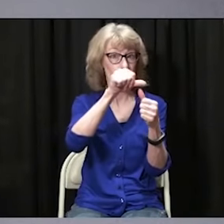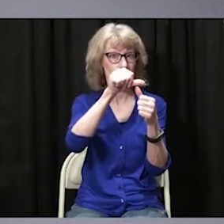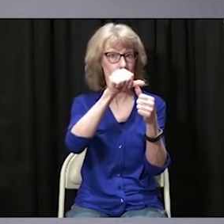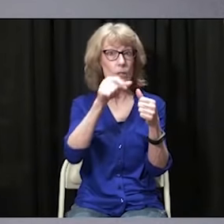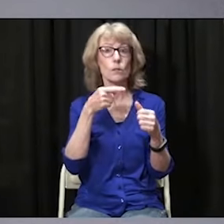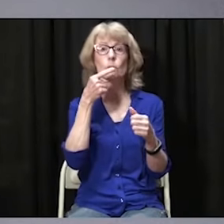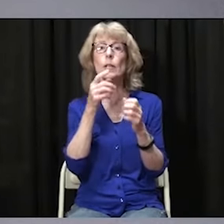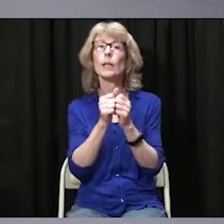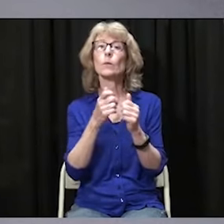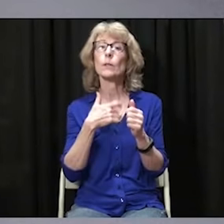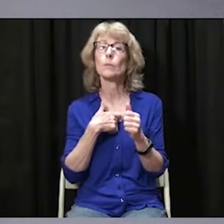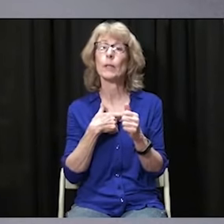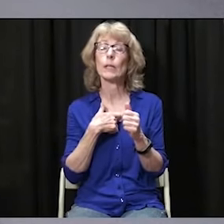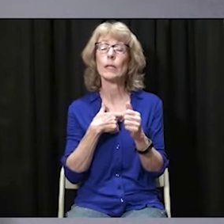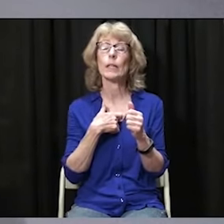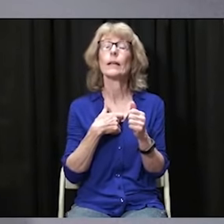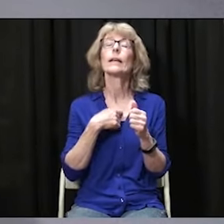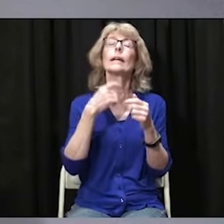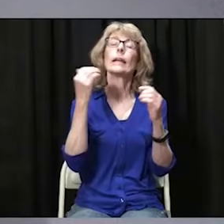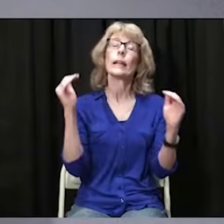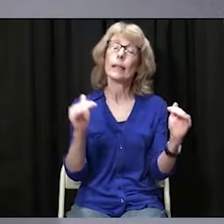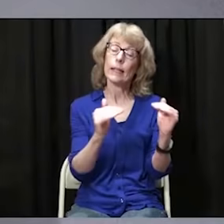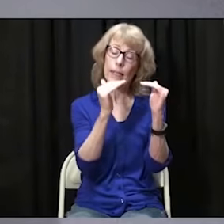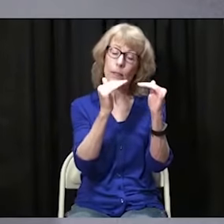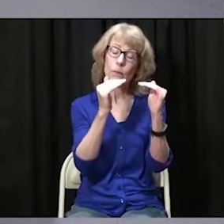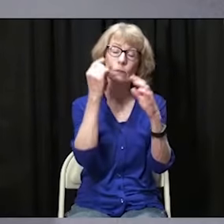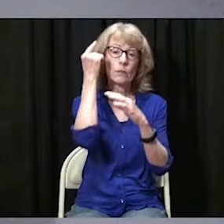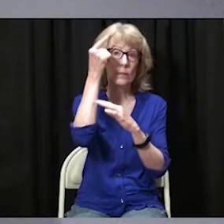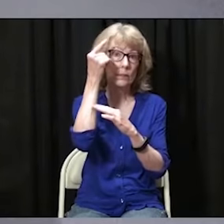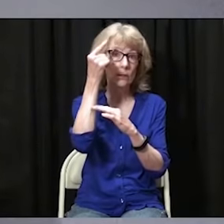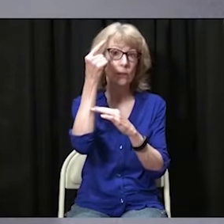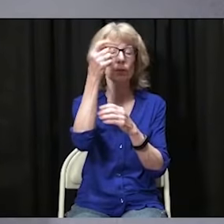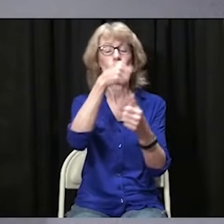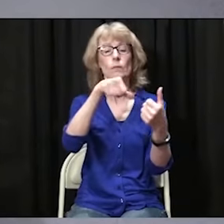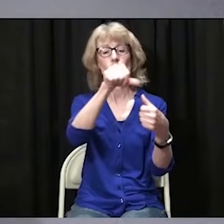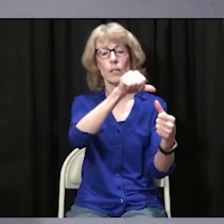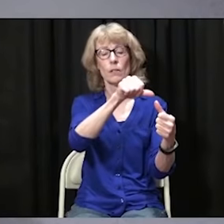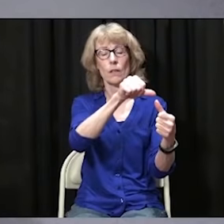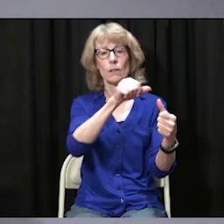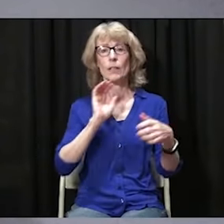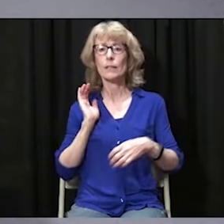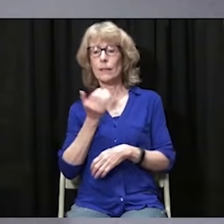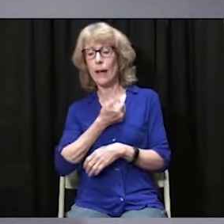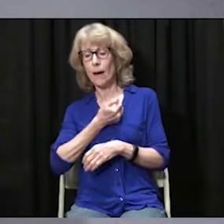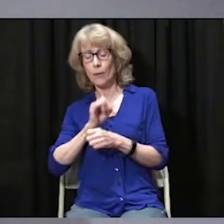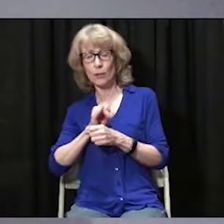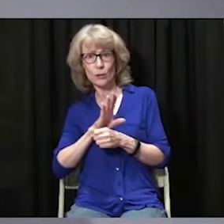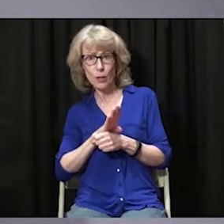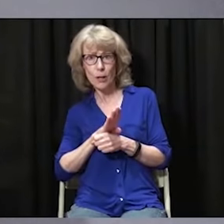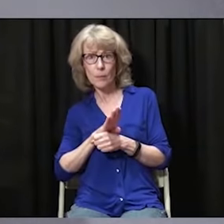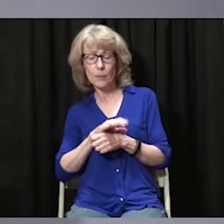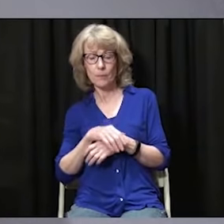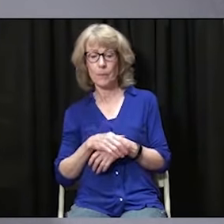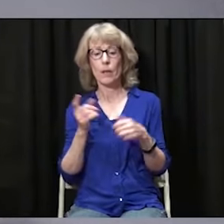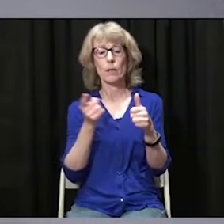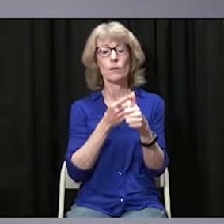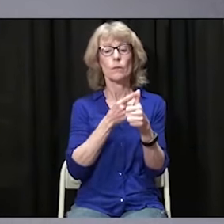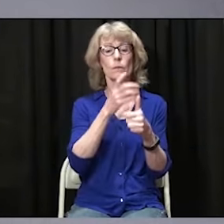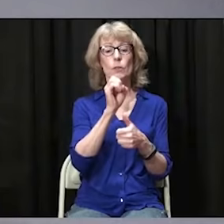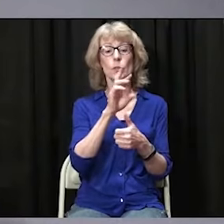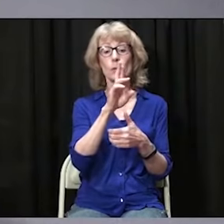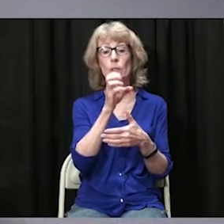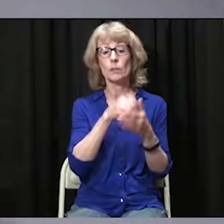Equal concern for each other. This is our job. Now, 1 Corinthians 12 also talks about